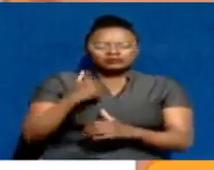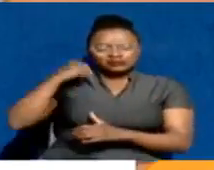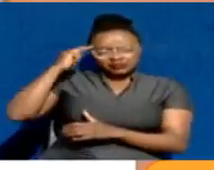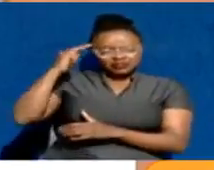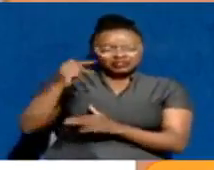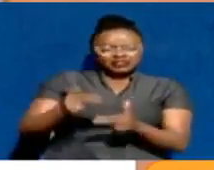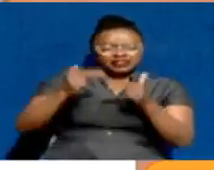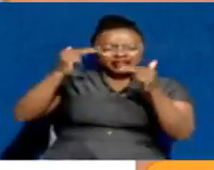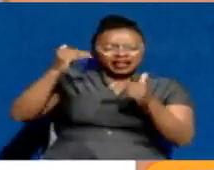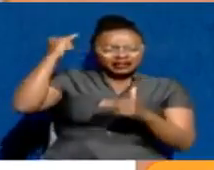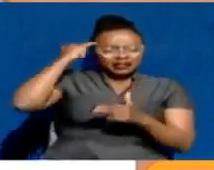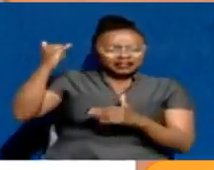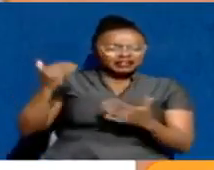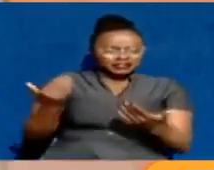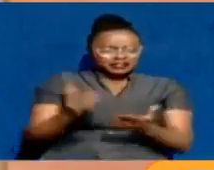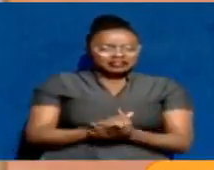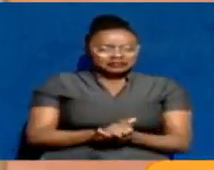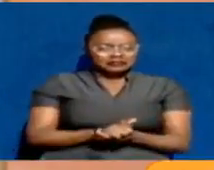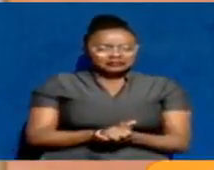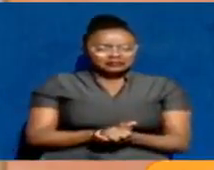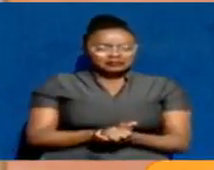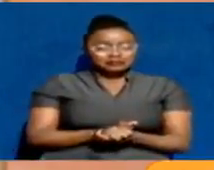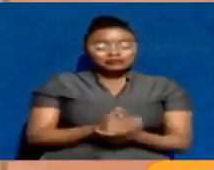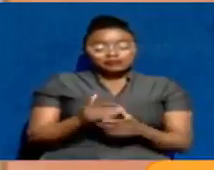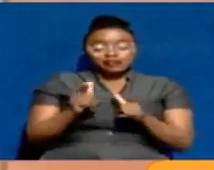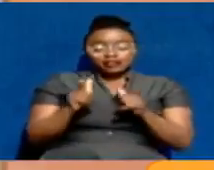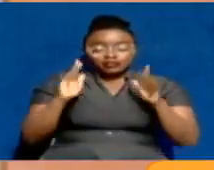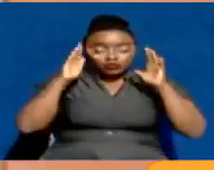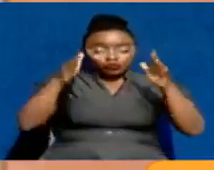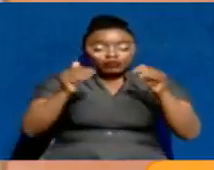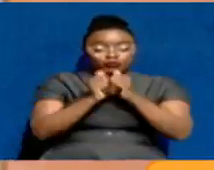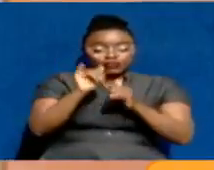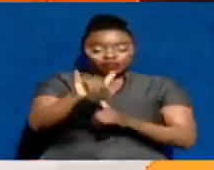those are the higher ideals. Let's commit ourselves to them.